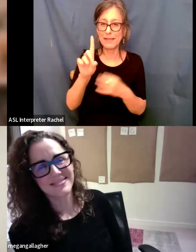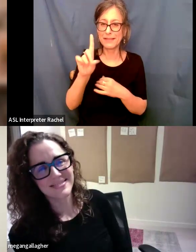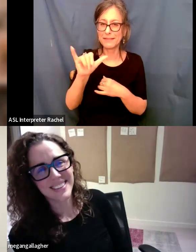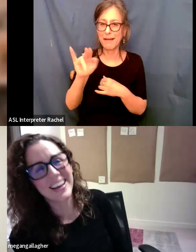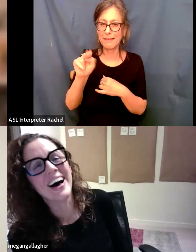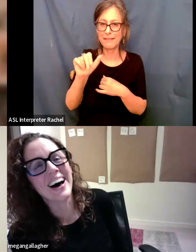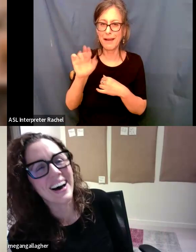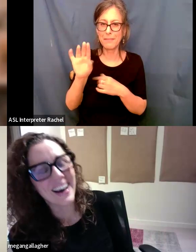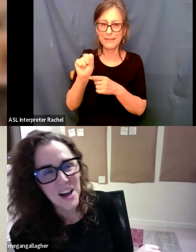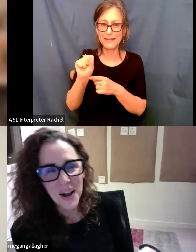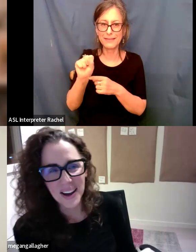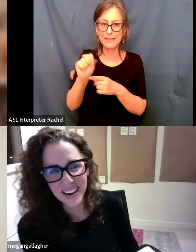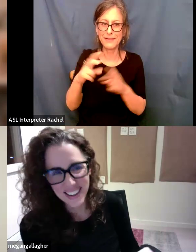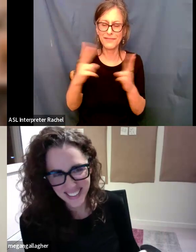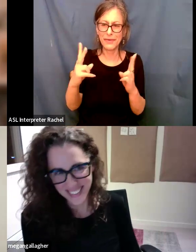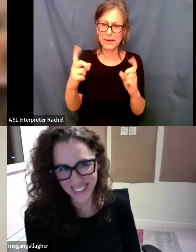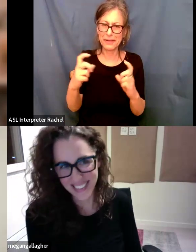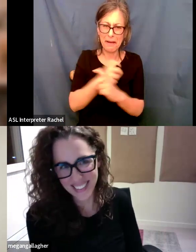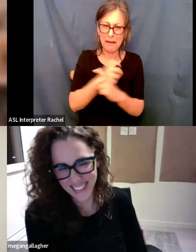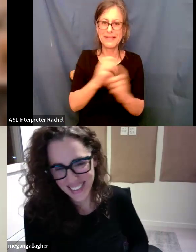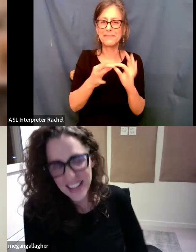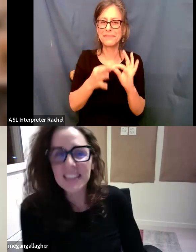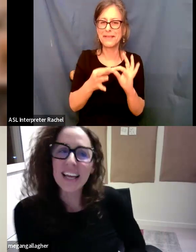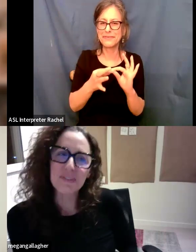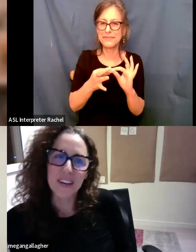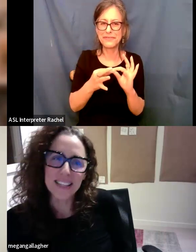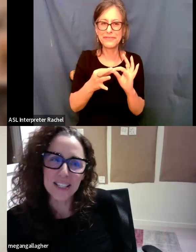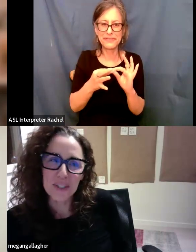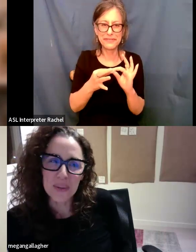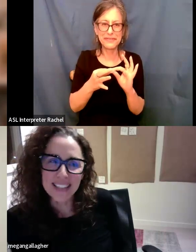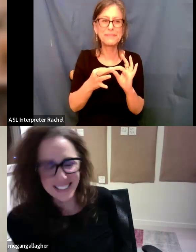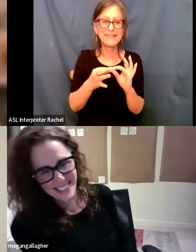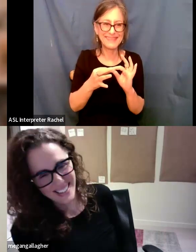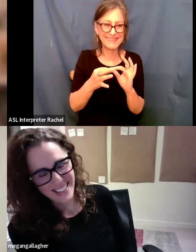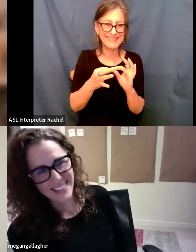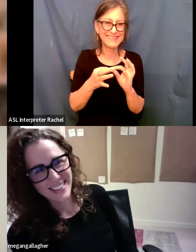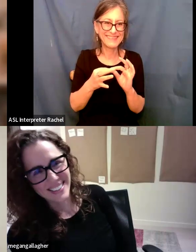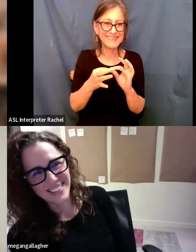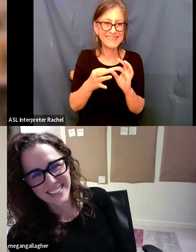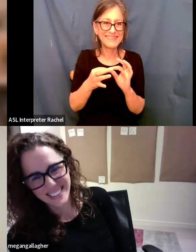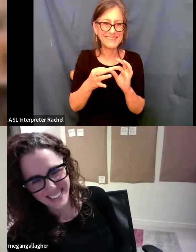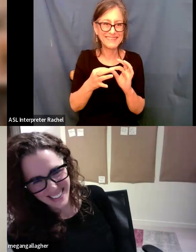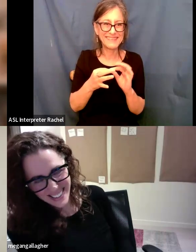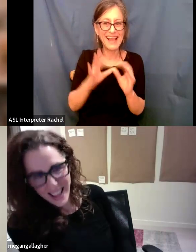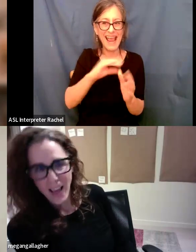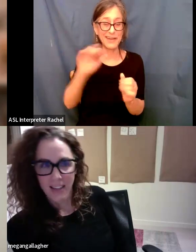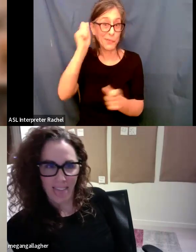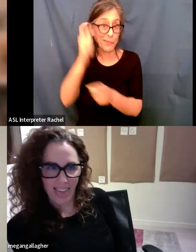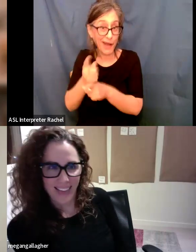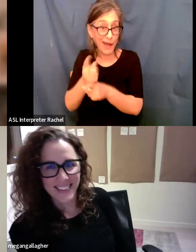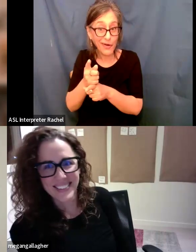dynamics, a very complicated relationship between less friendly you and sweet. but and your Yes, less brother